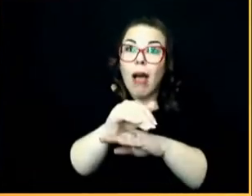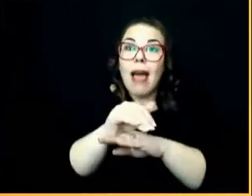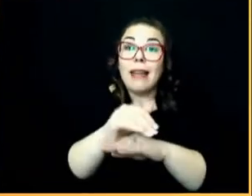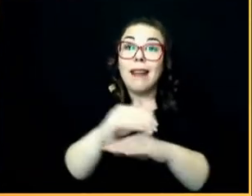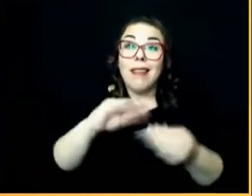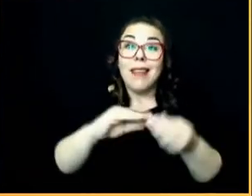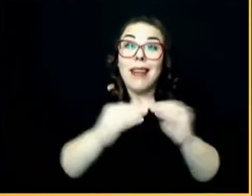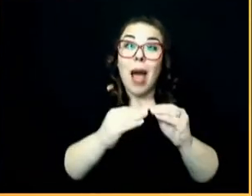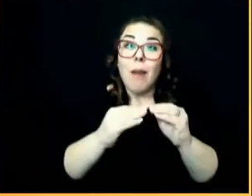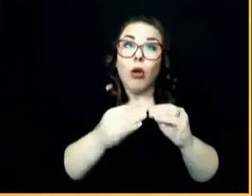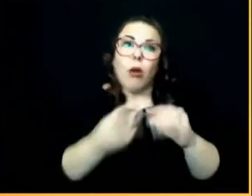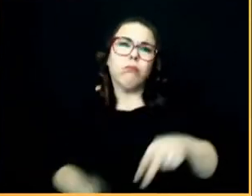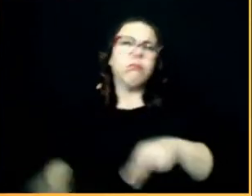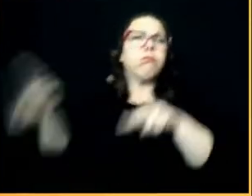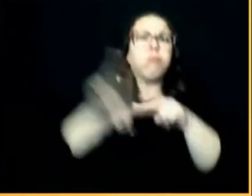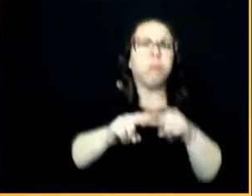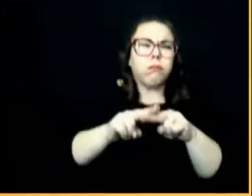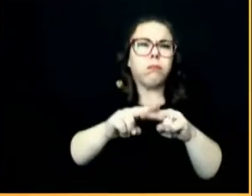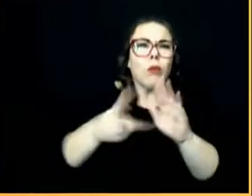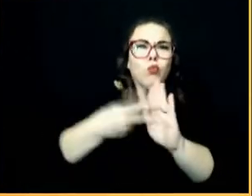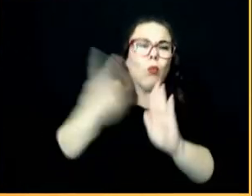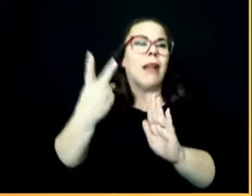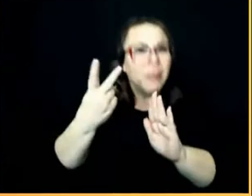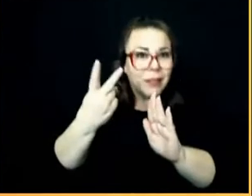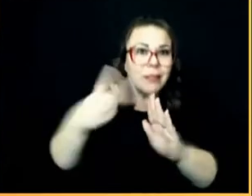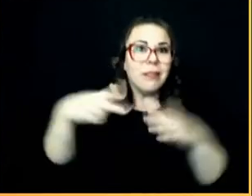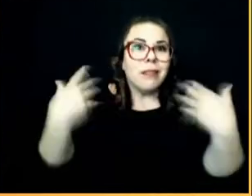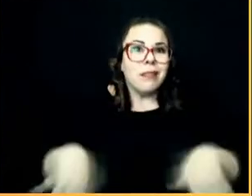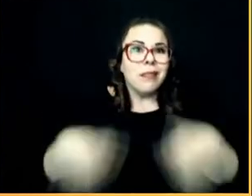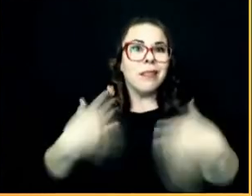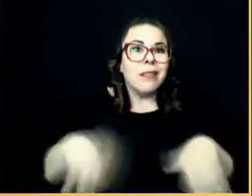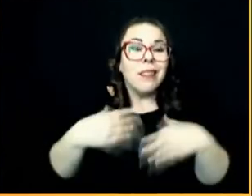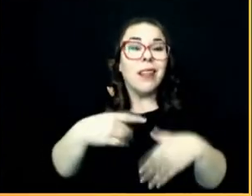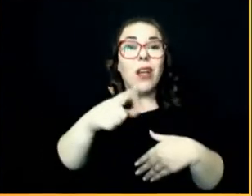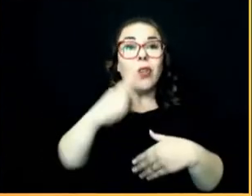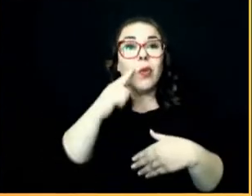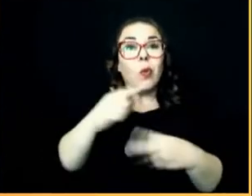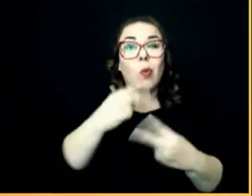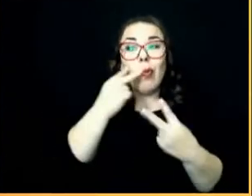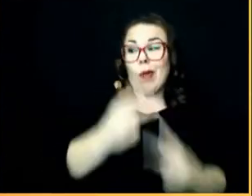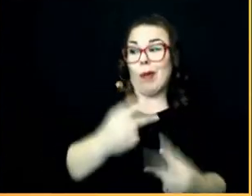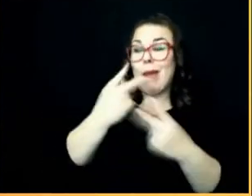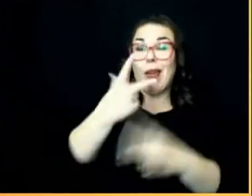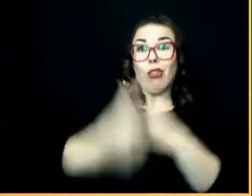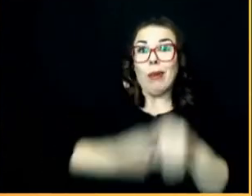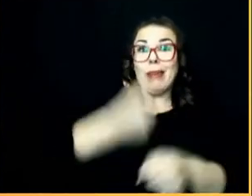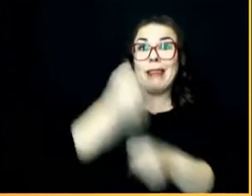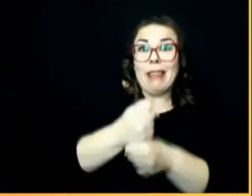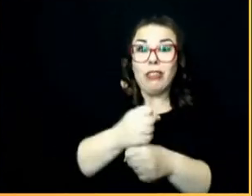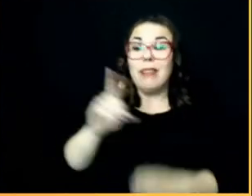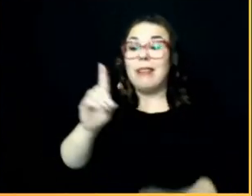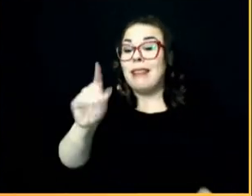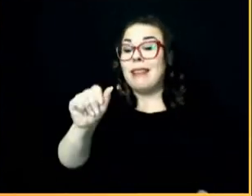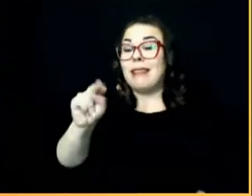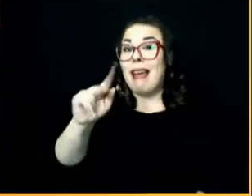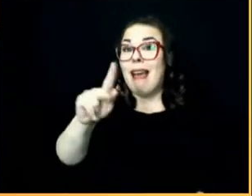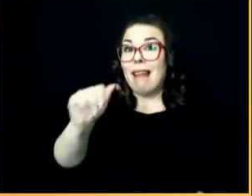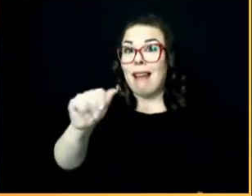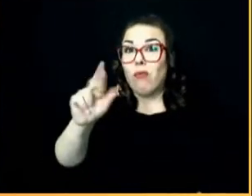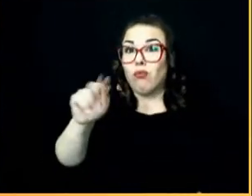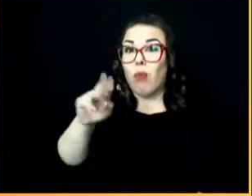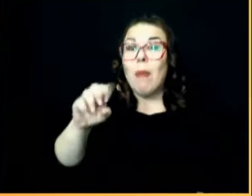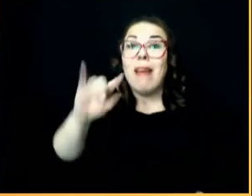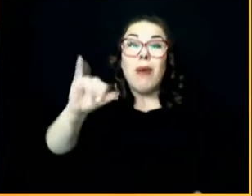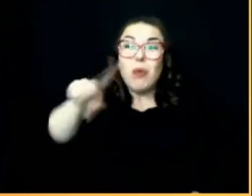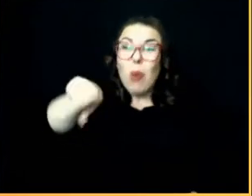you know, if you think back just 3 years ago, Danica Rome in Virginia was the only out transgender